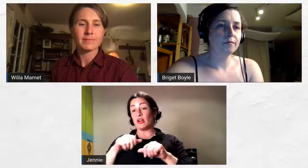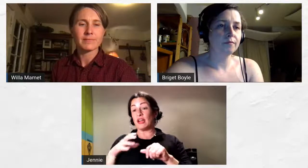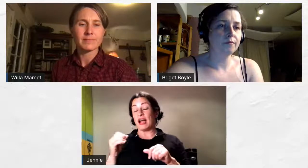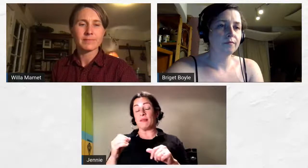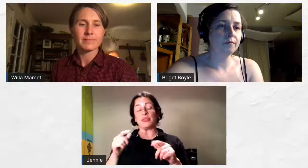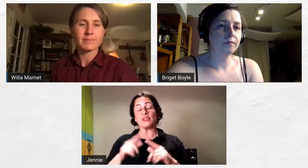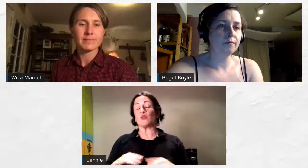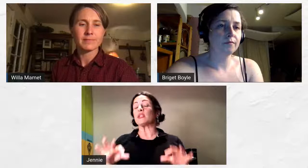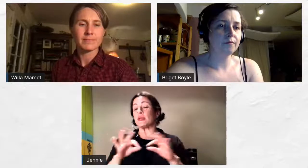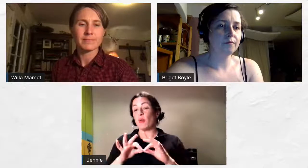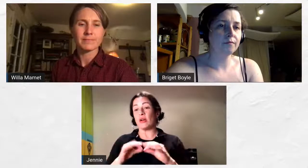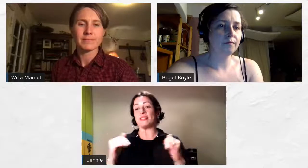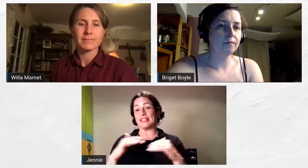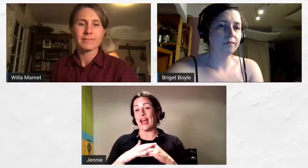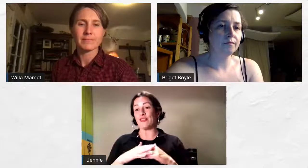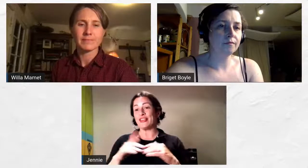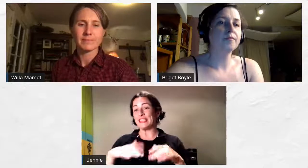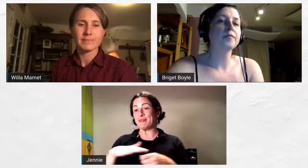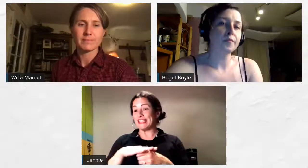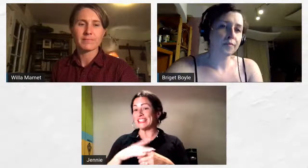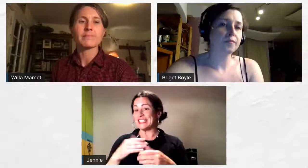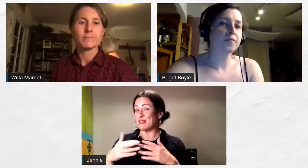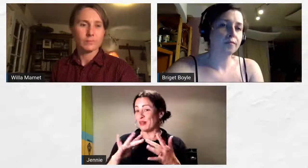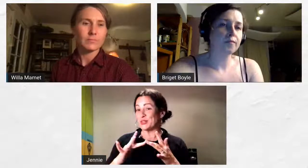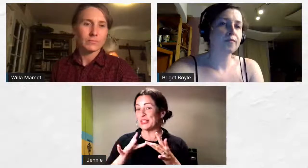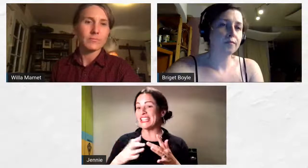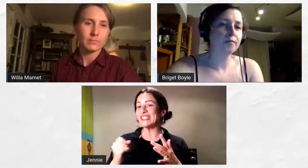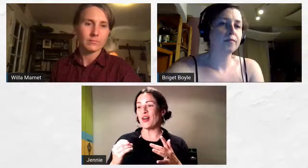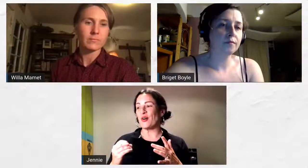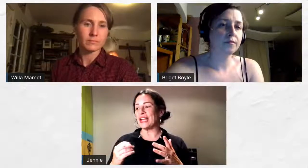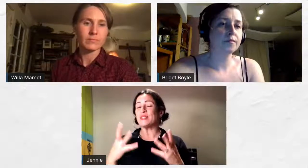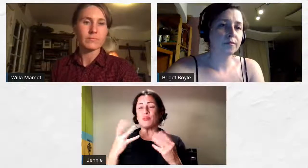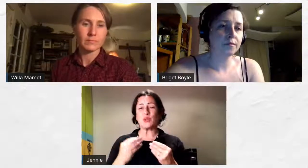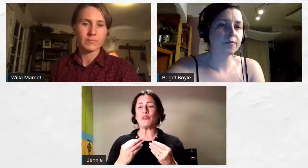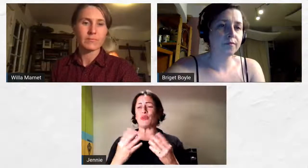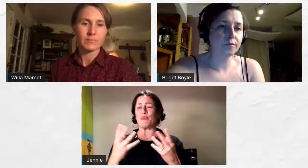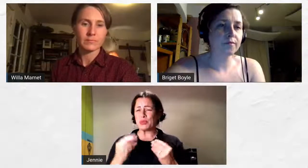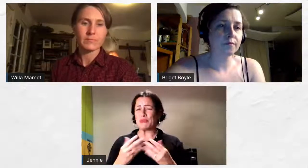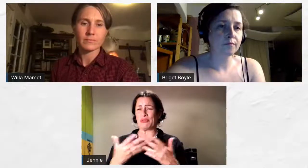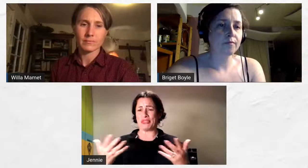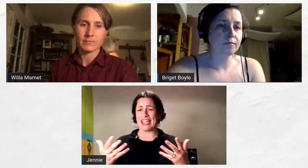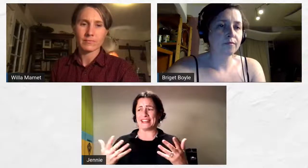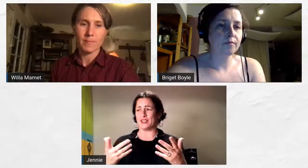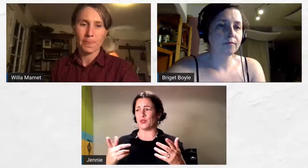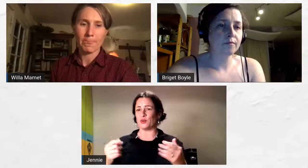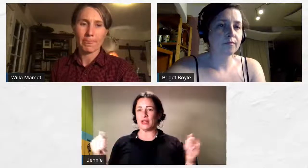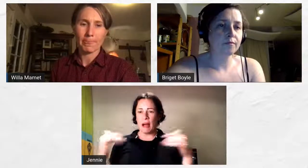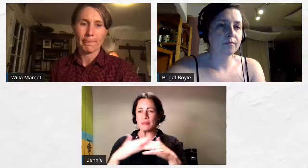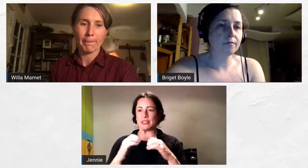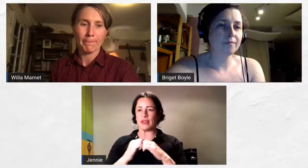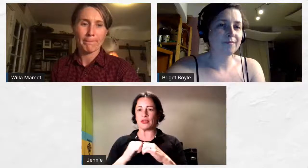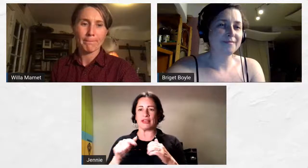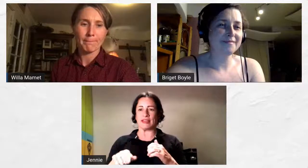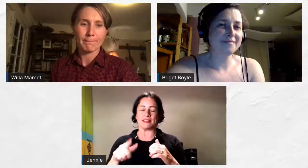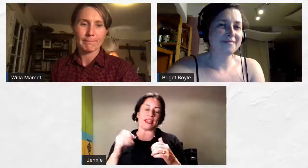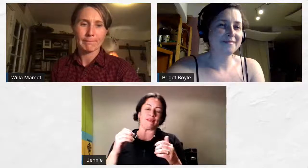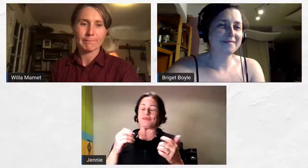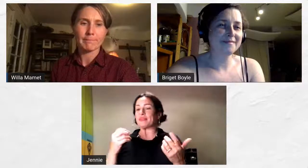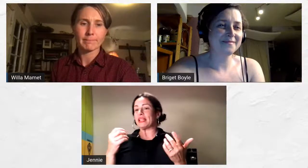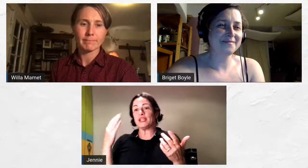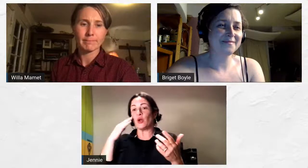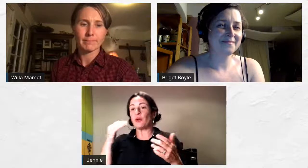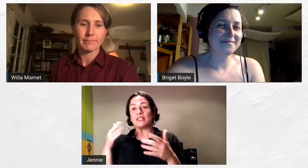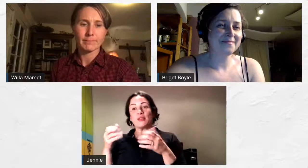from each other, this is really important to gather in these spaces, even virtually. So it's a beautiful, beautiful thing to come together like this.